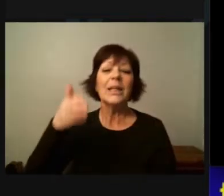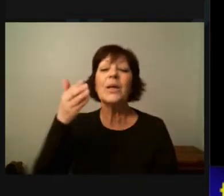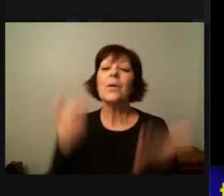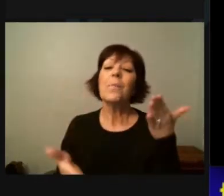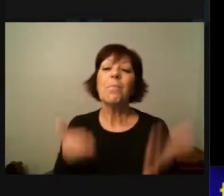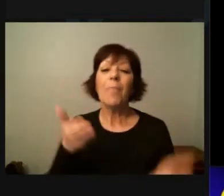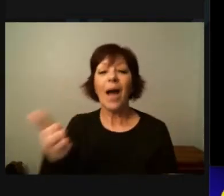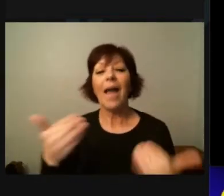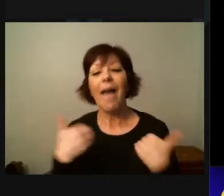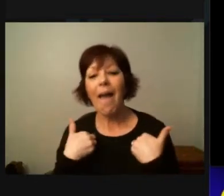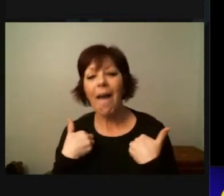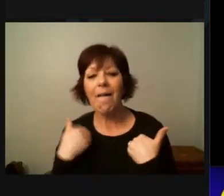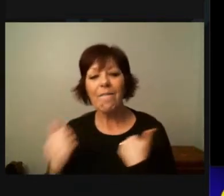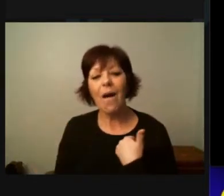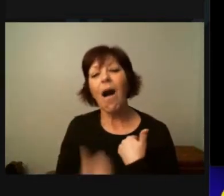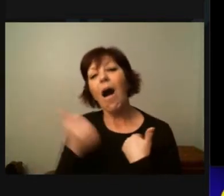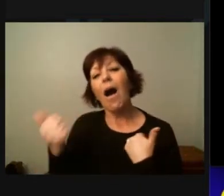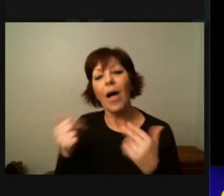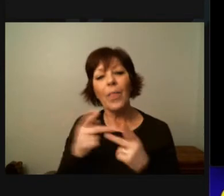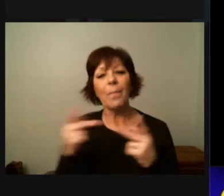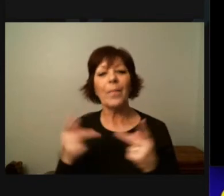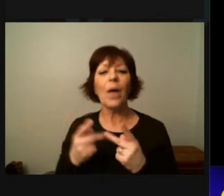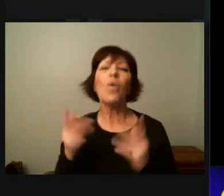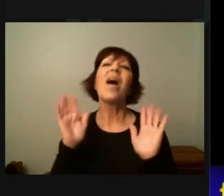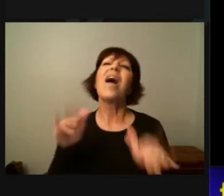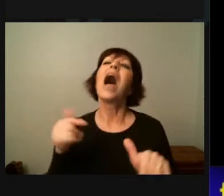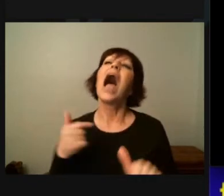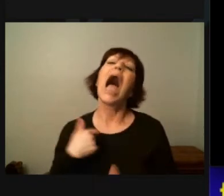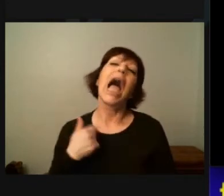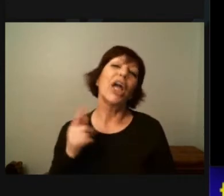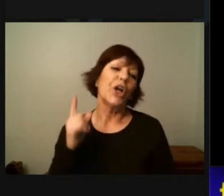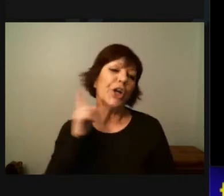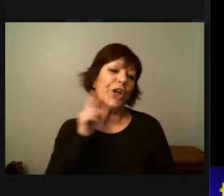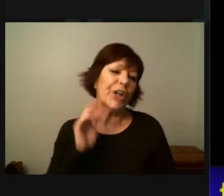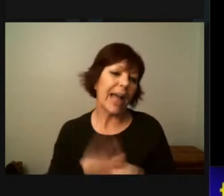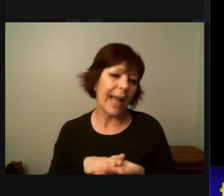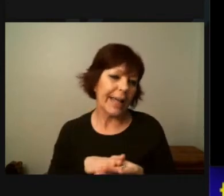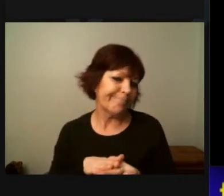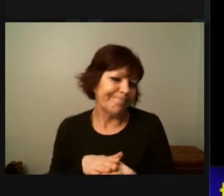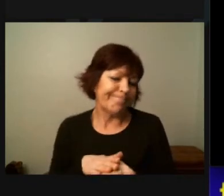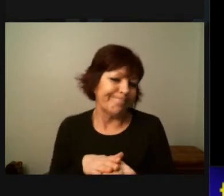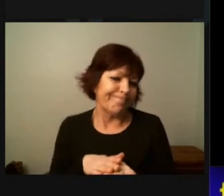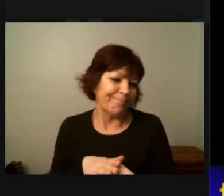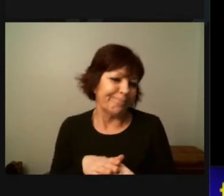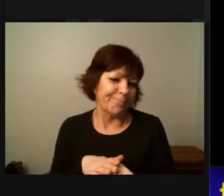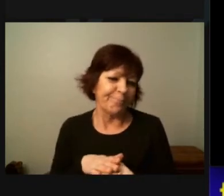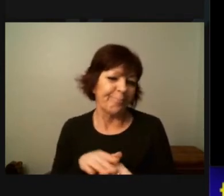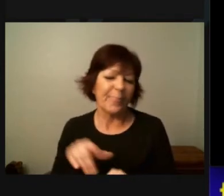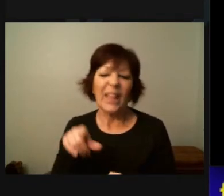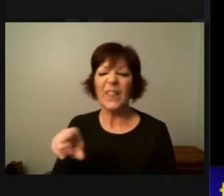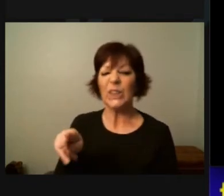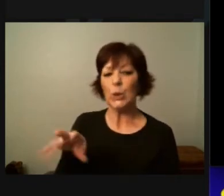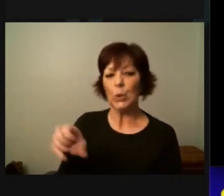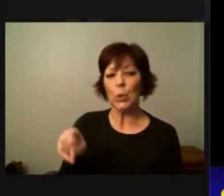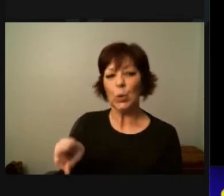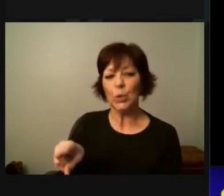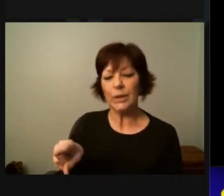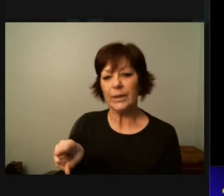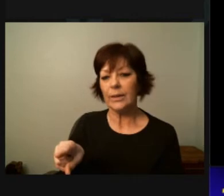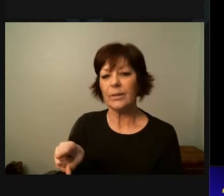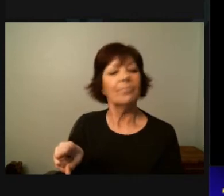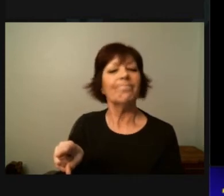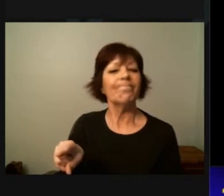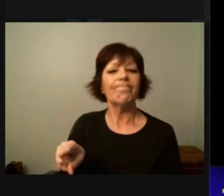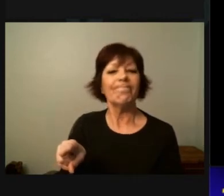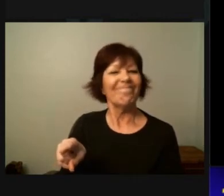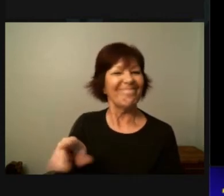have some other sources. You might say, well, I heard this on, a news channel. Well, now you're kind